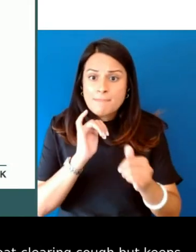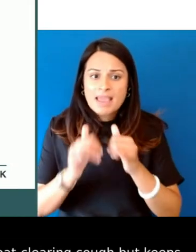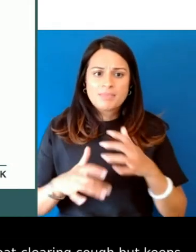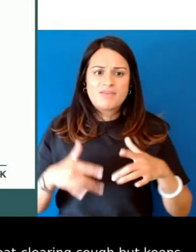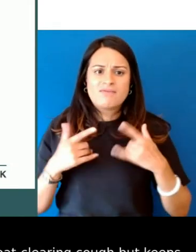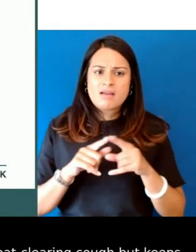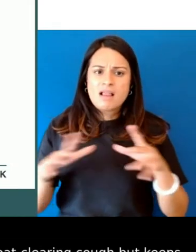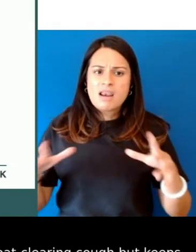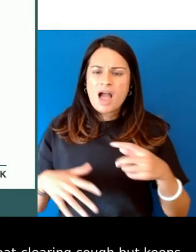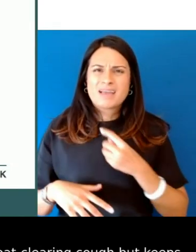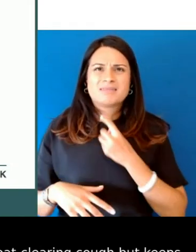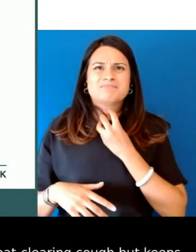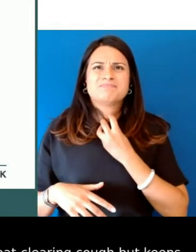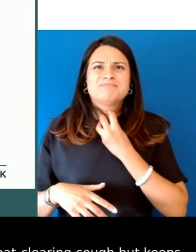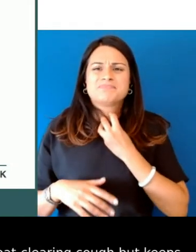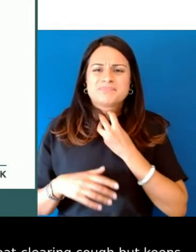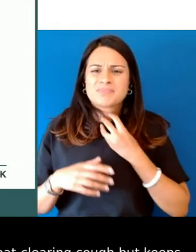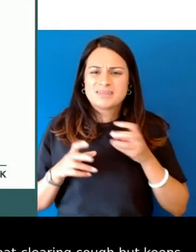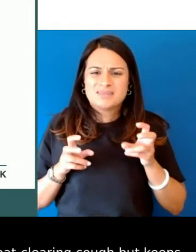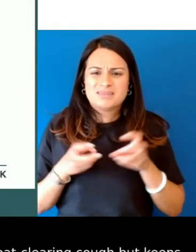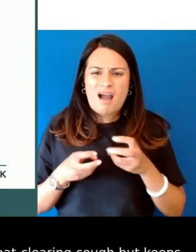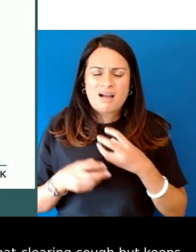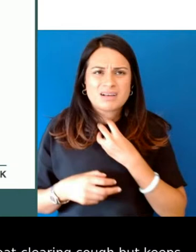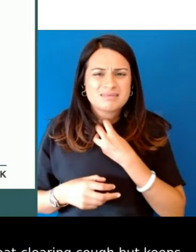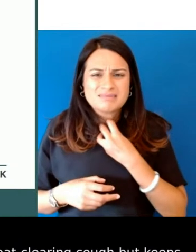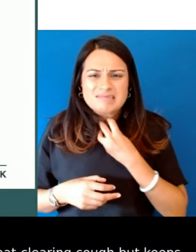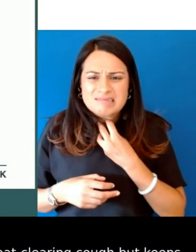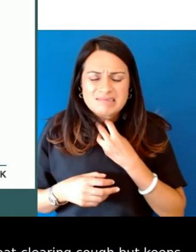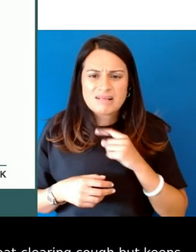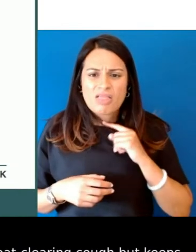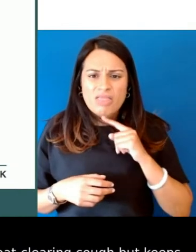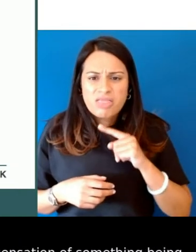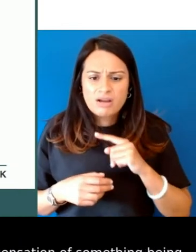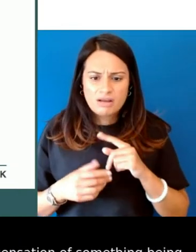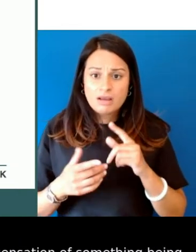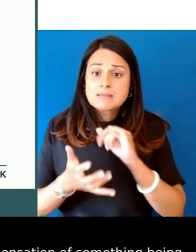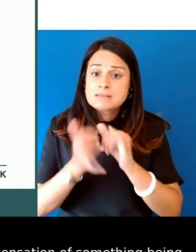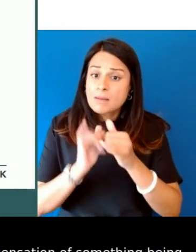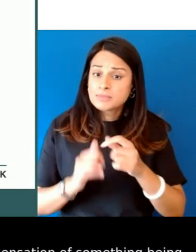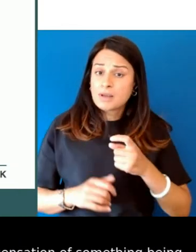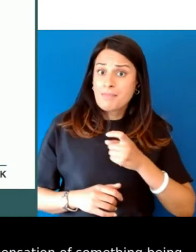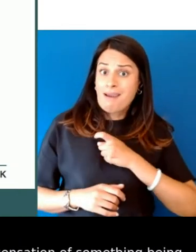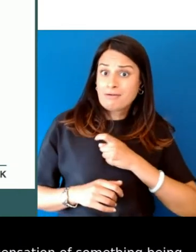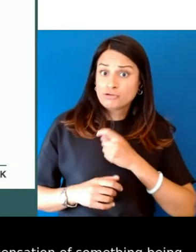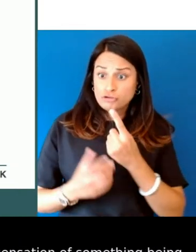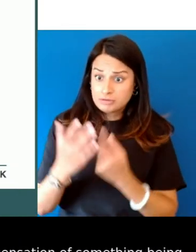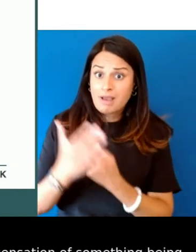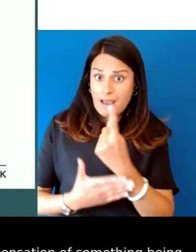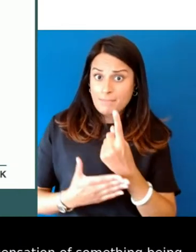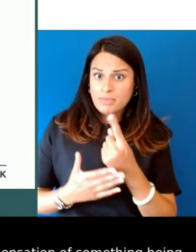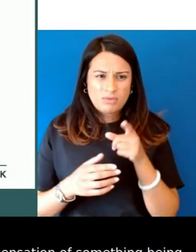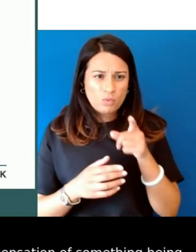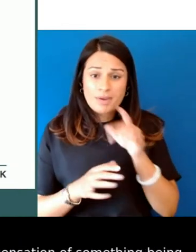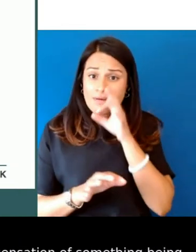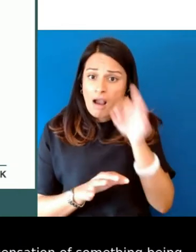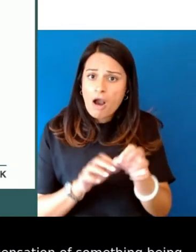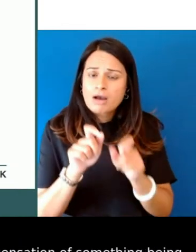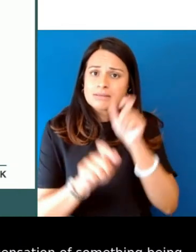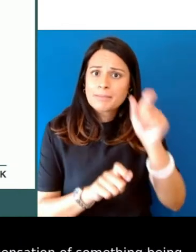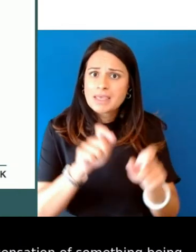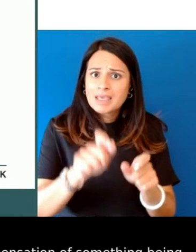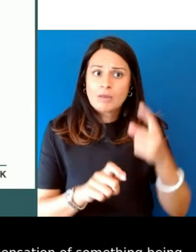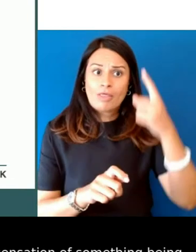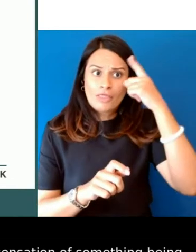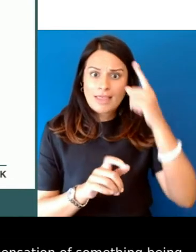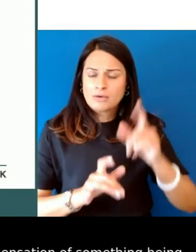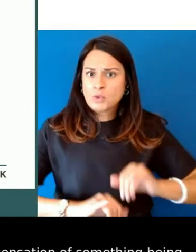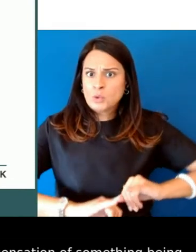throat which is a tricky one to pinpoint whether that could just be anxiety but in the first instance we ask people to consider anaphylaxis and we can